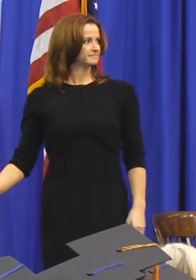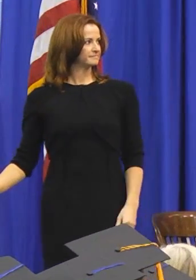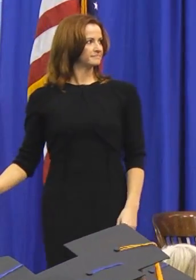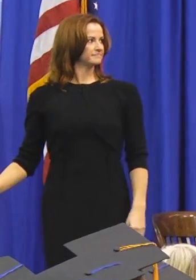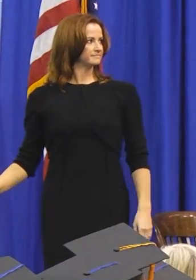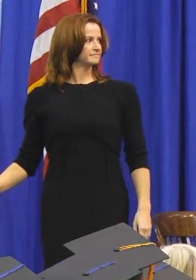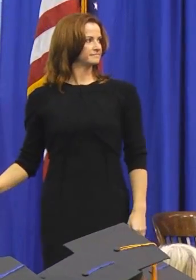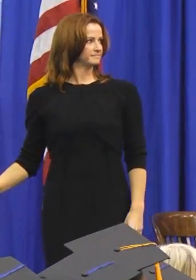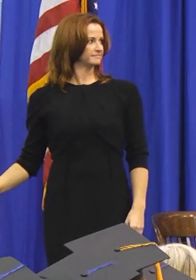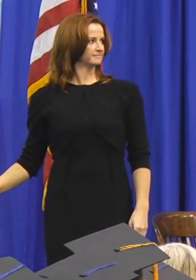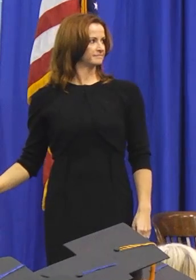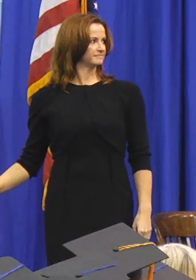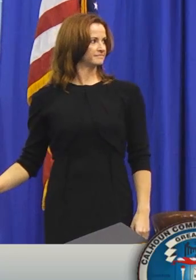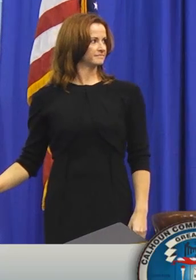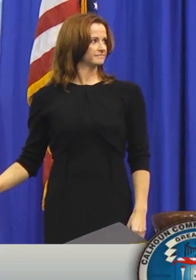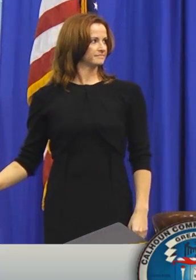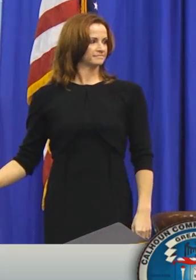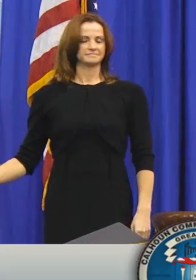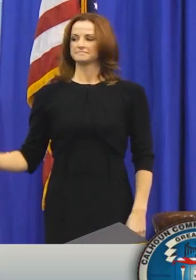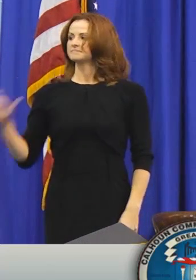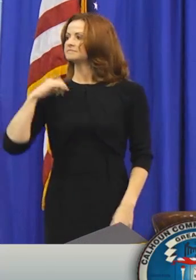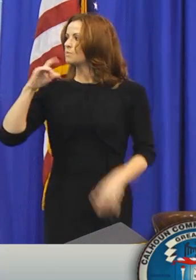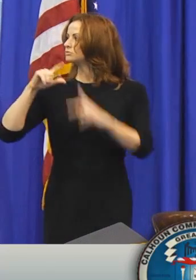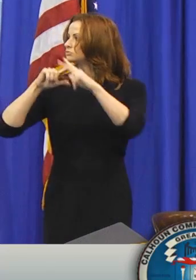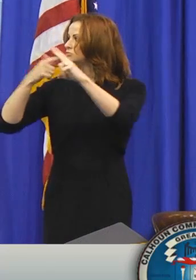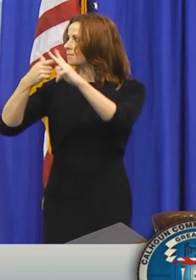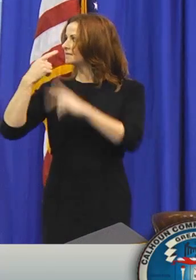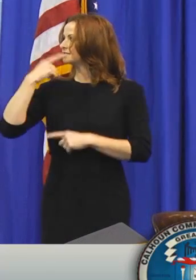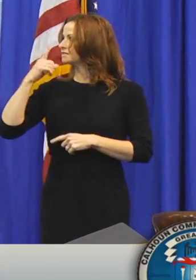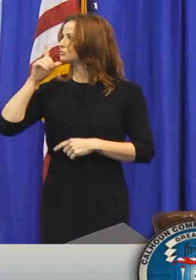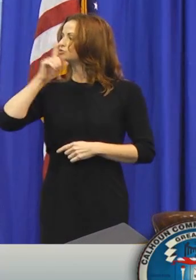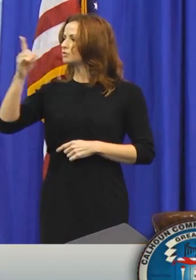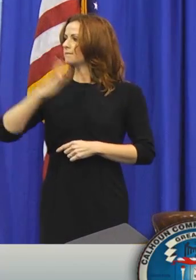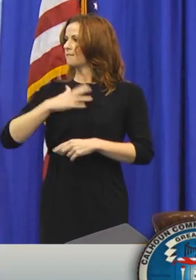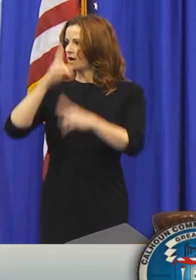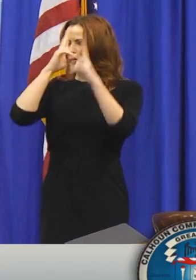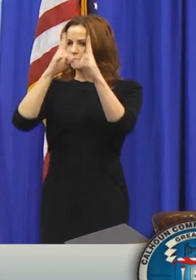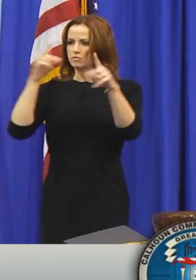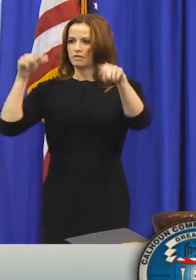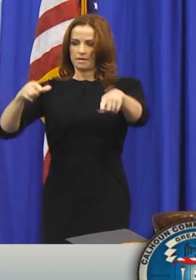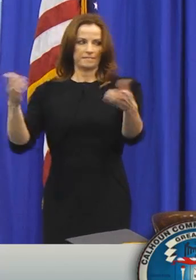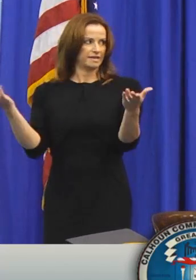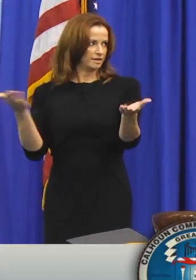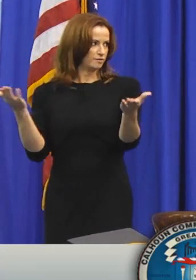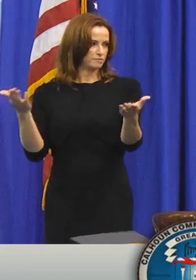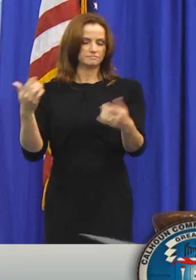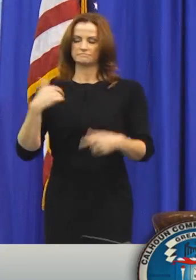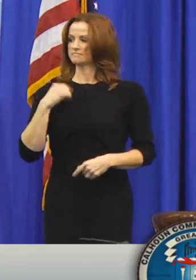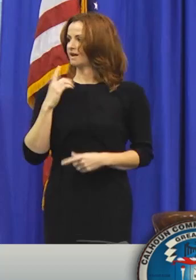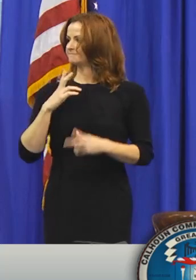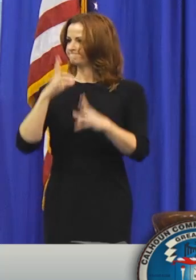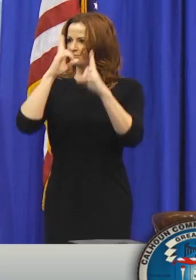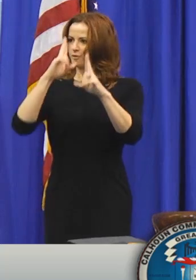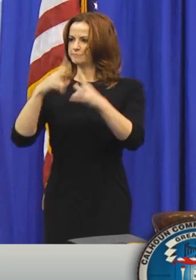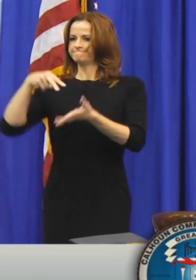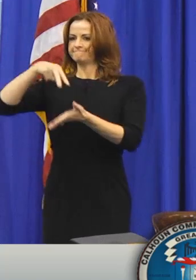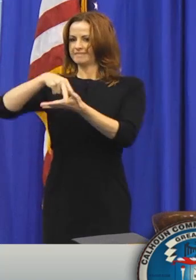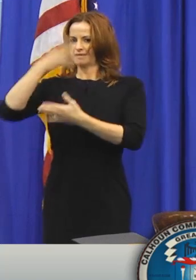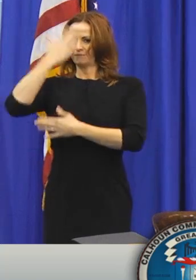Well, let me start by saying it is truly an honor to be here and to be your commencement speaker for this